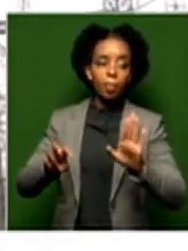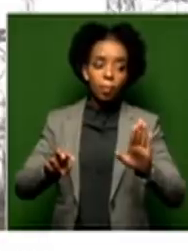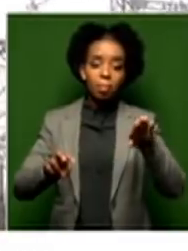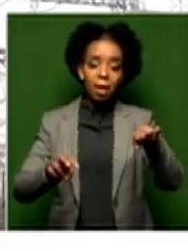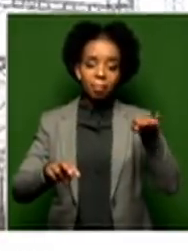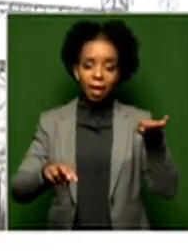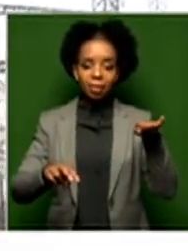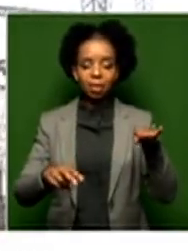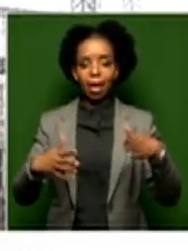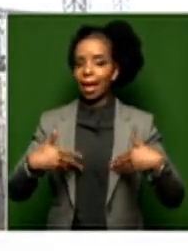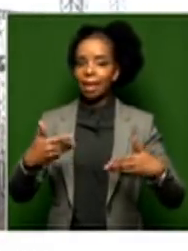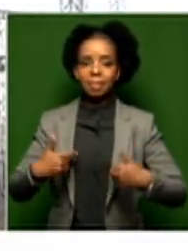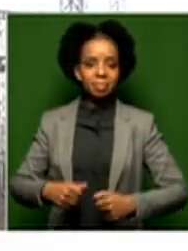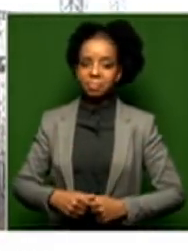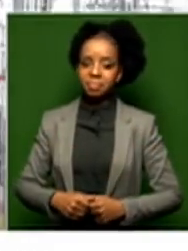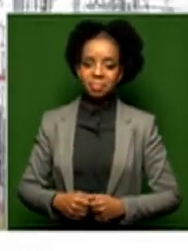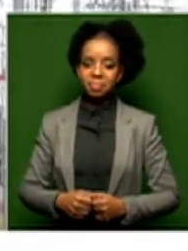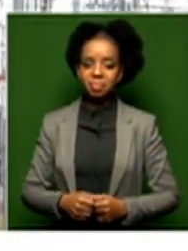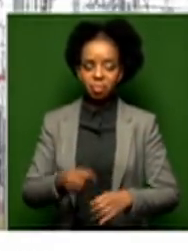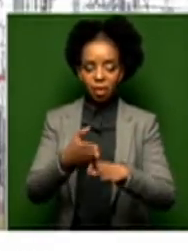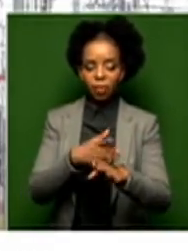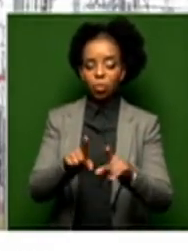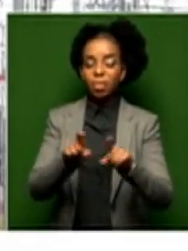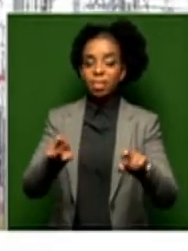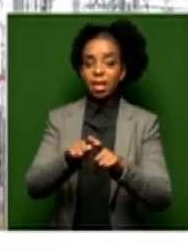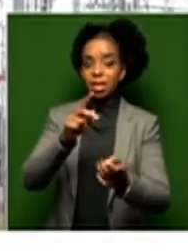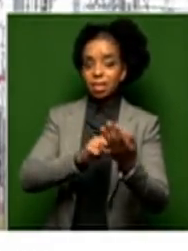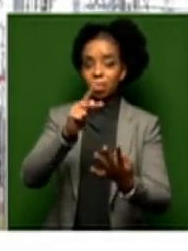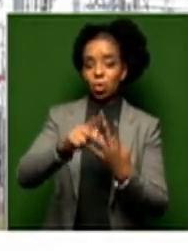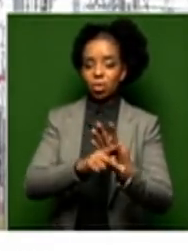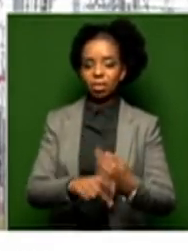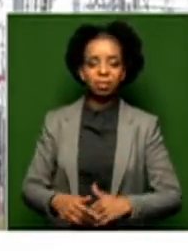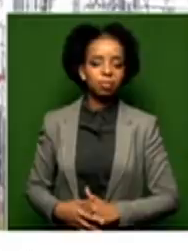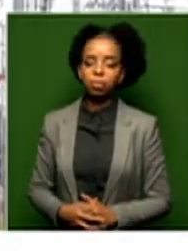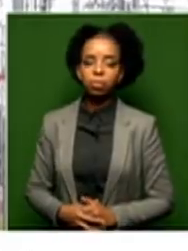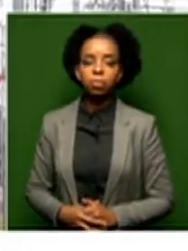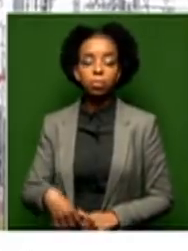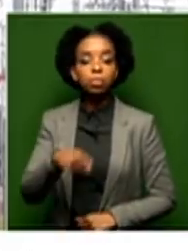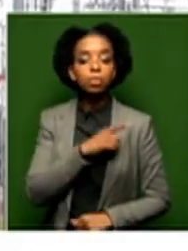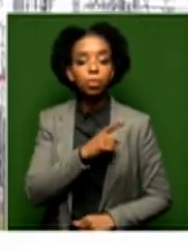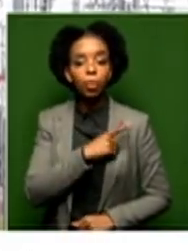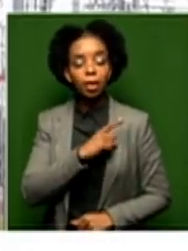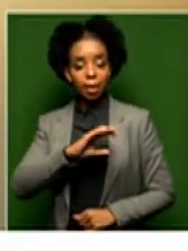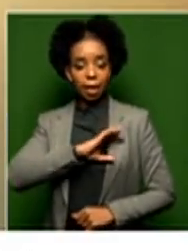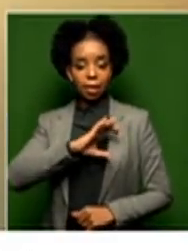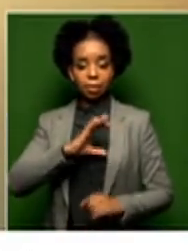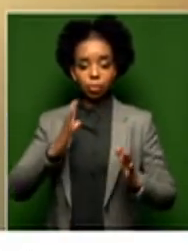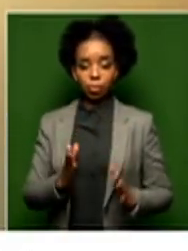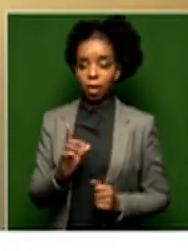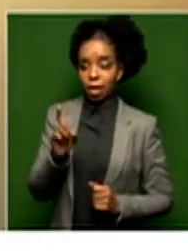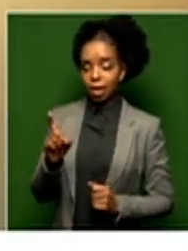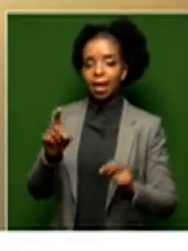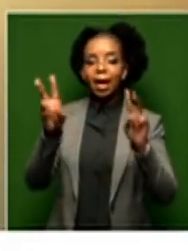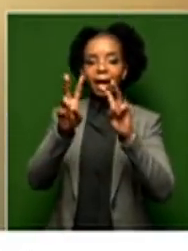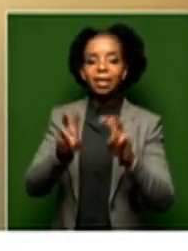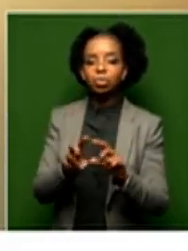to lend money for these projects because the customer, that is Eskom, is essentially